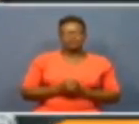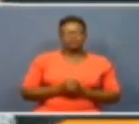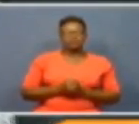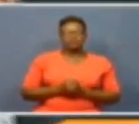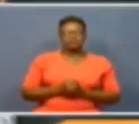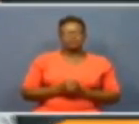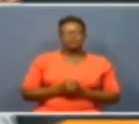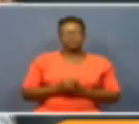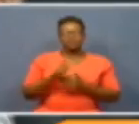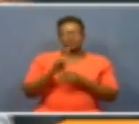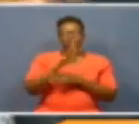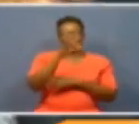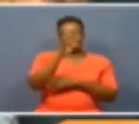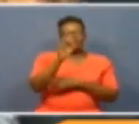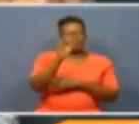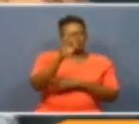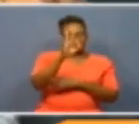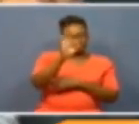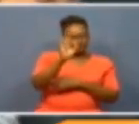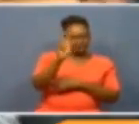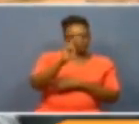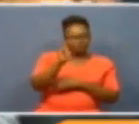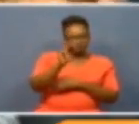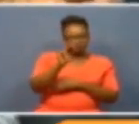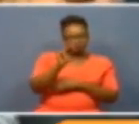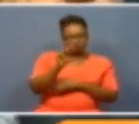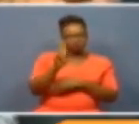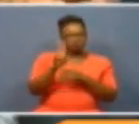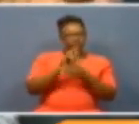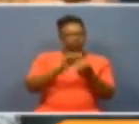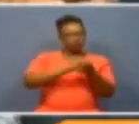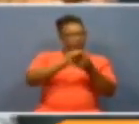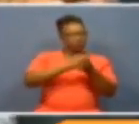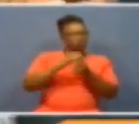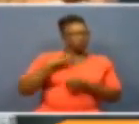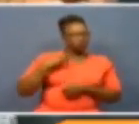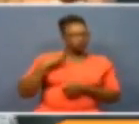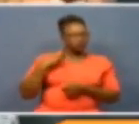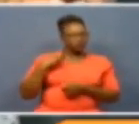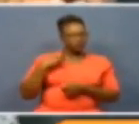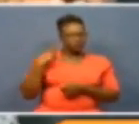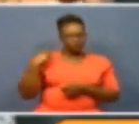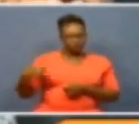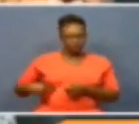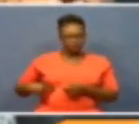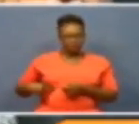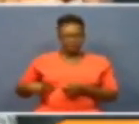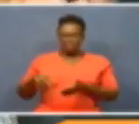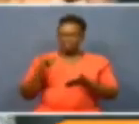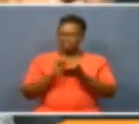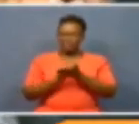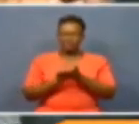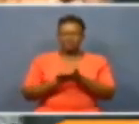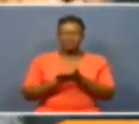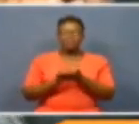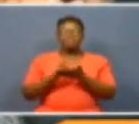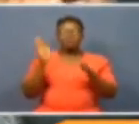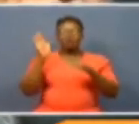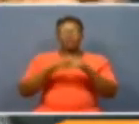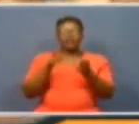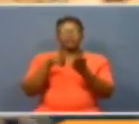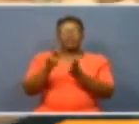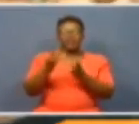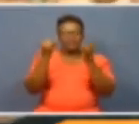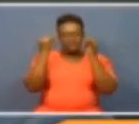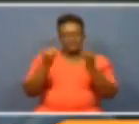Spending 30 million to clean their uniforms, I suppose, seems to be actually much more than buying a new set every time they are going to